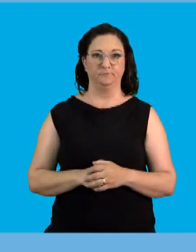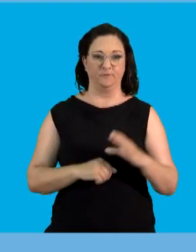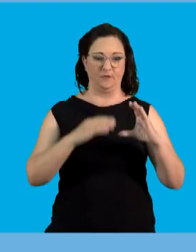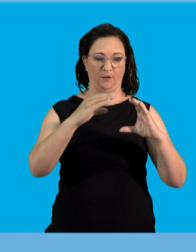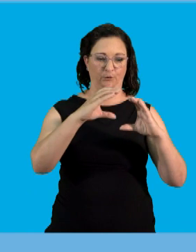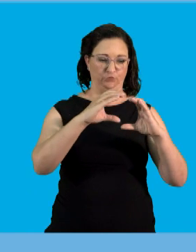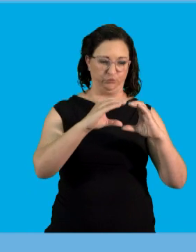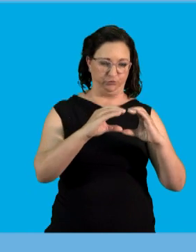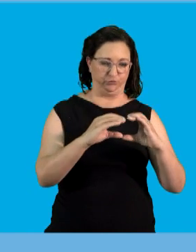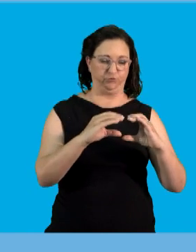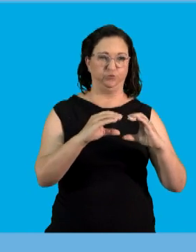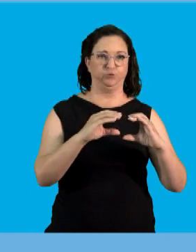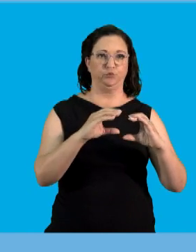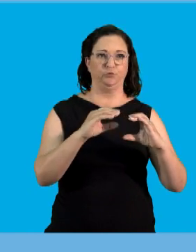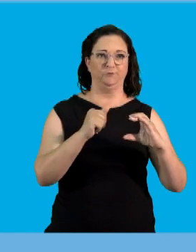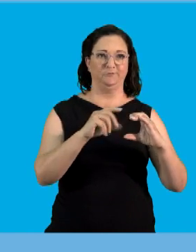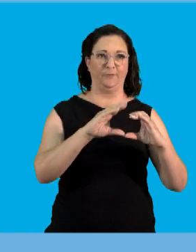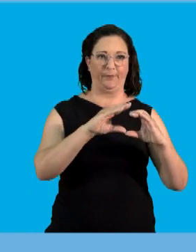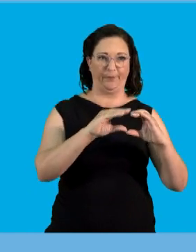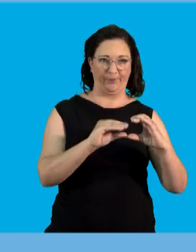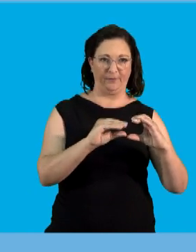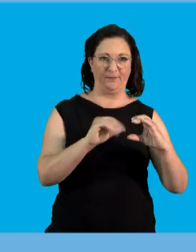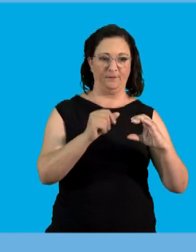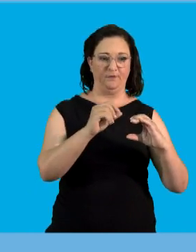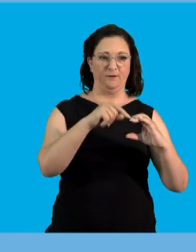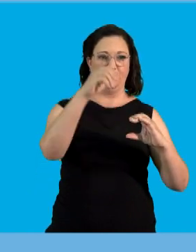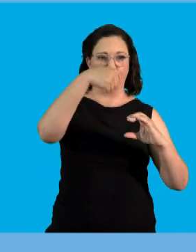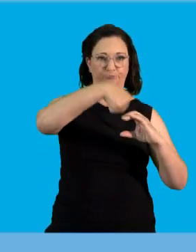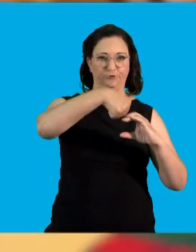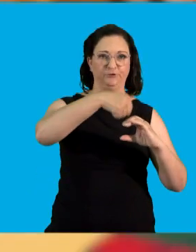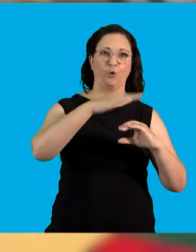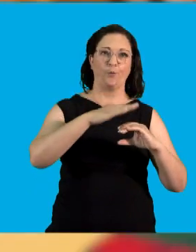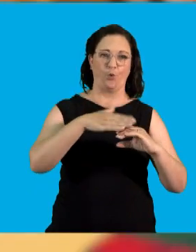the volume, pressure is going to decrease. When one goes up, the other one must come down.